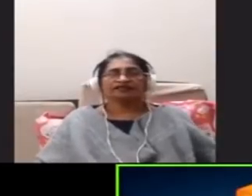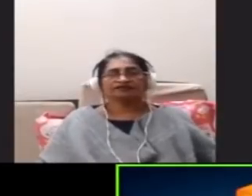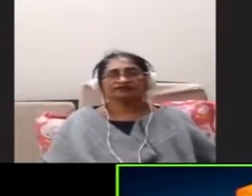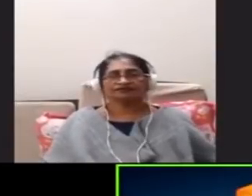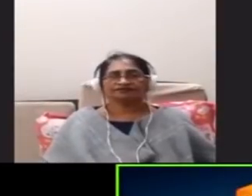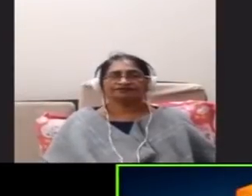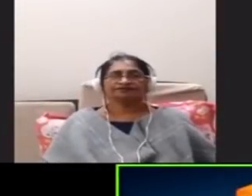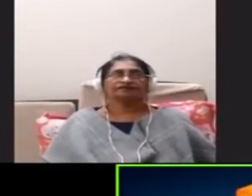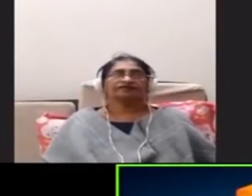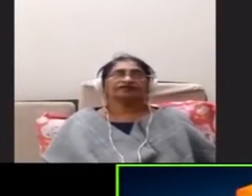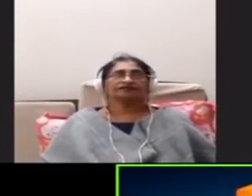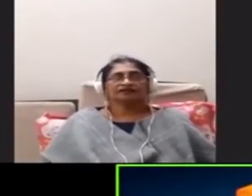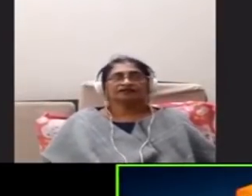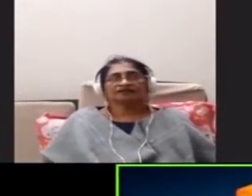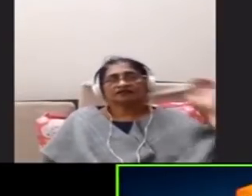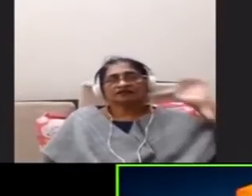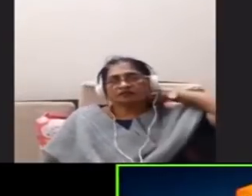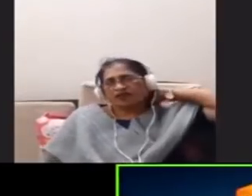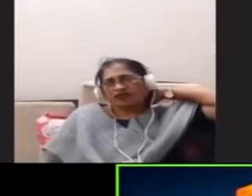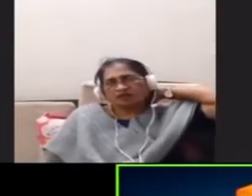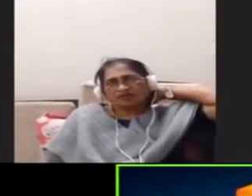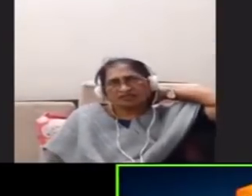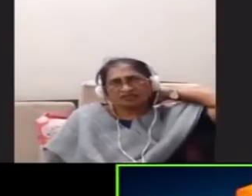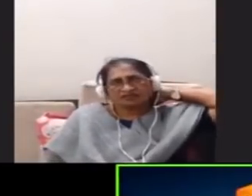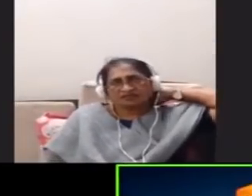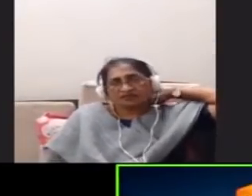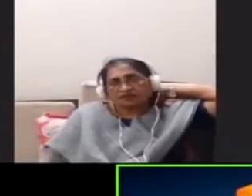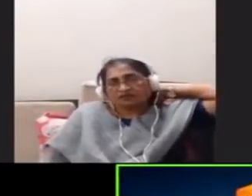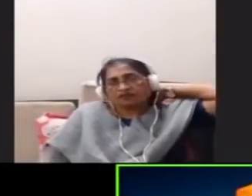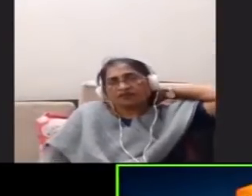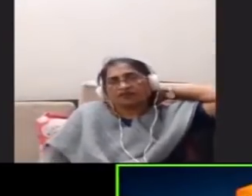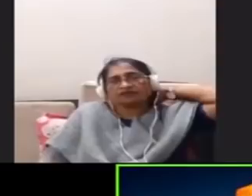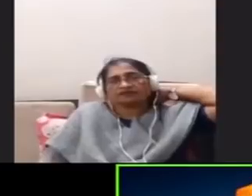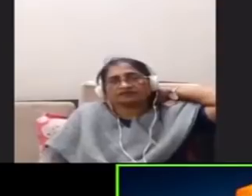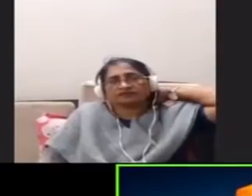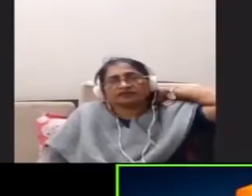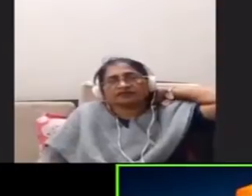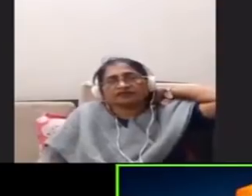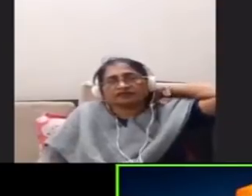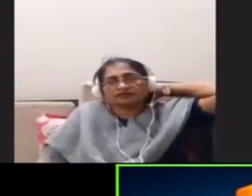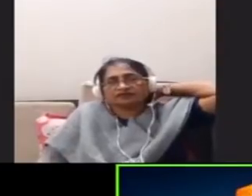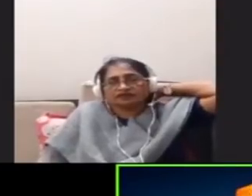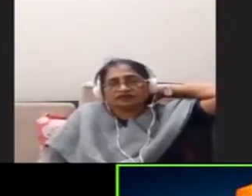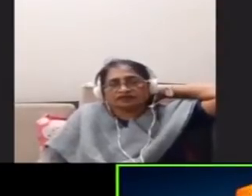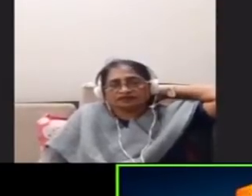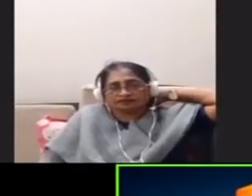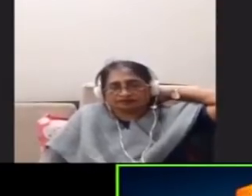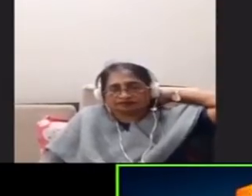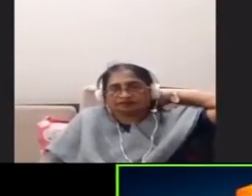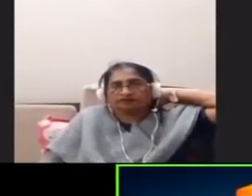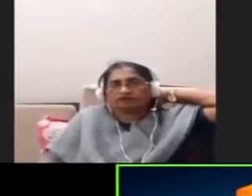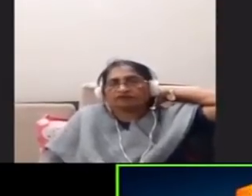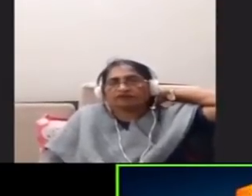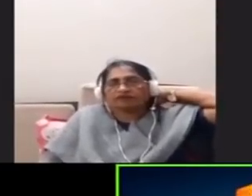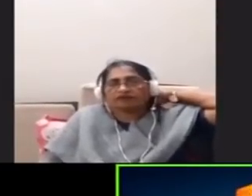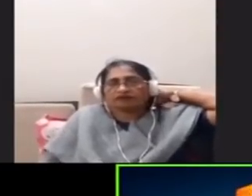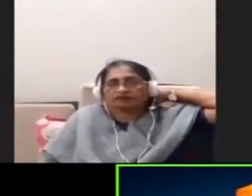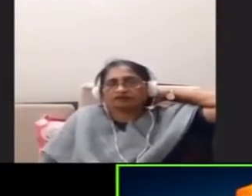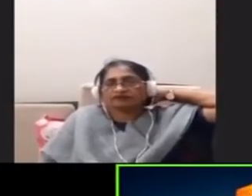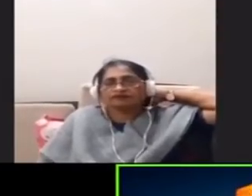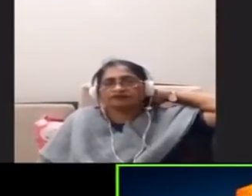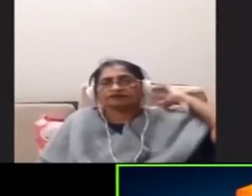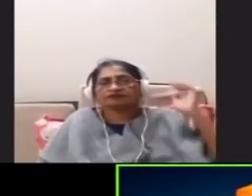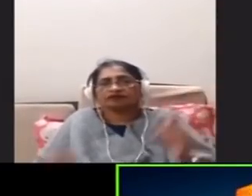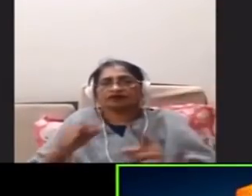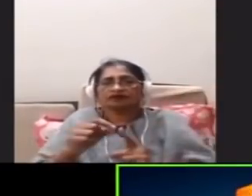basis with the artists and audiences and embraces diversity in such a positive way. It's truly a great resource, especially for our